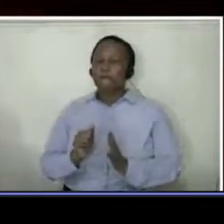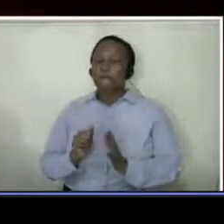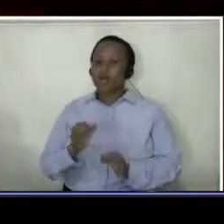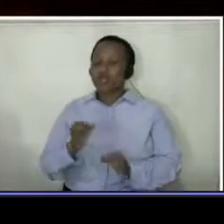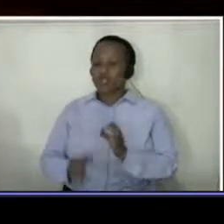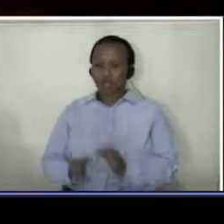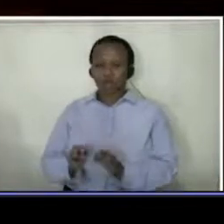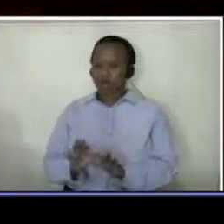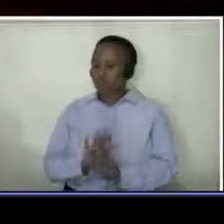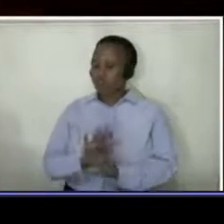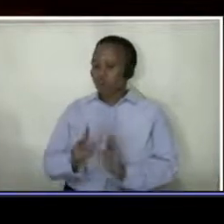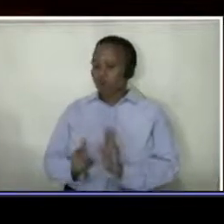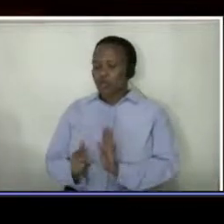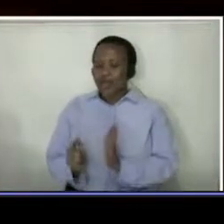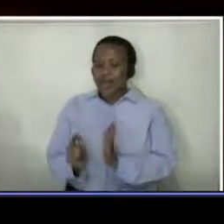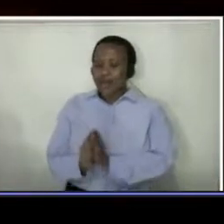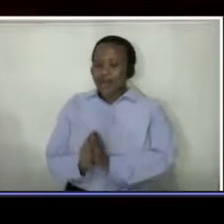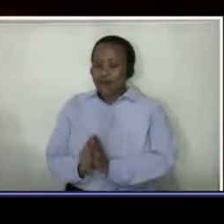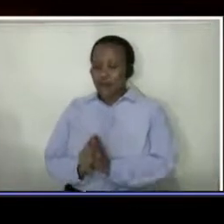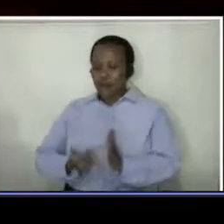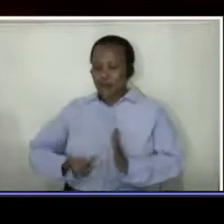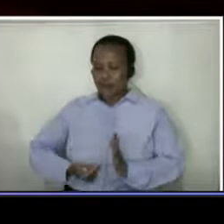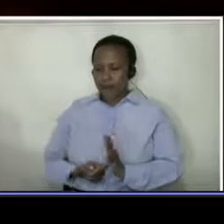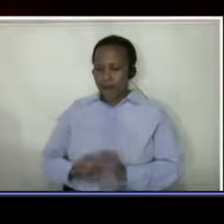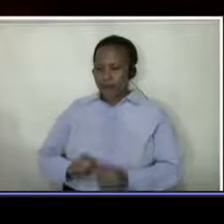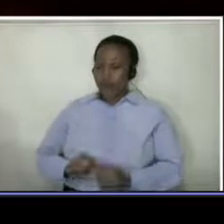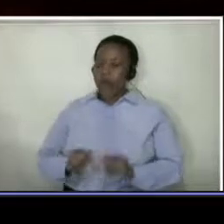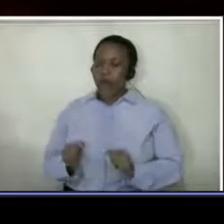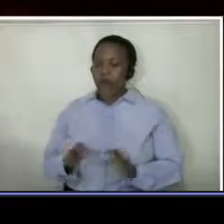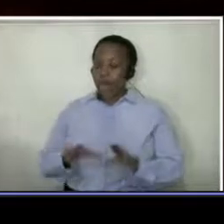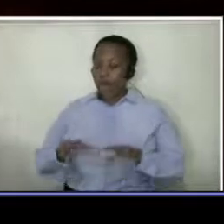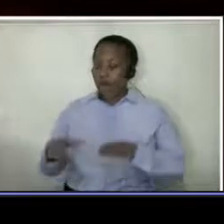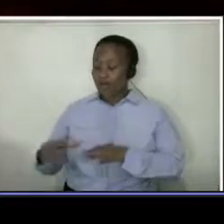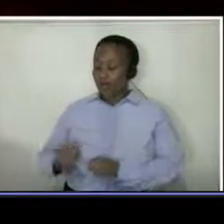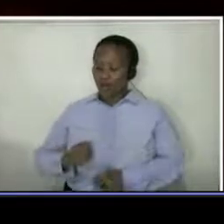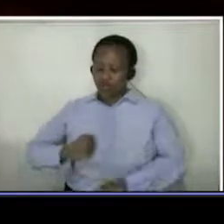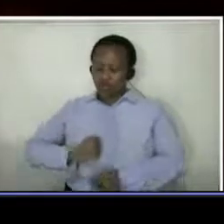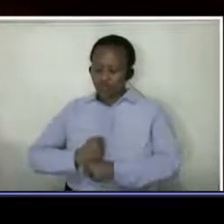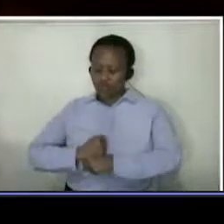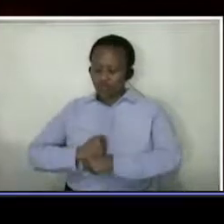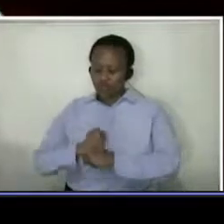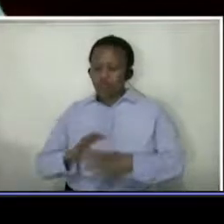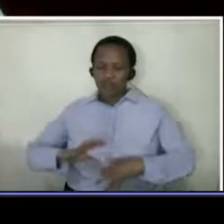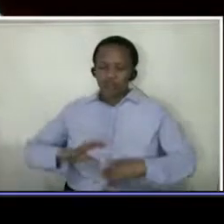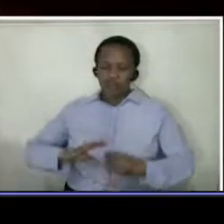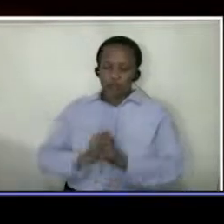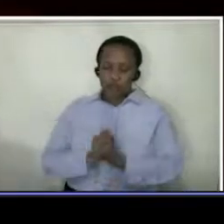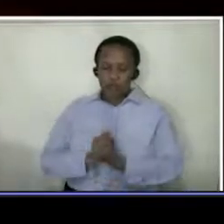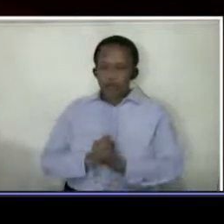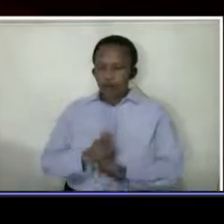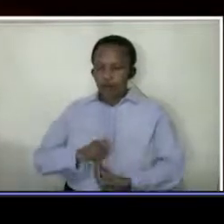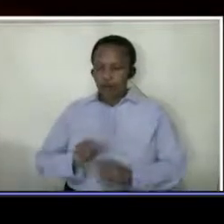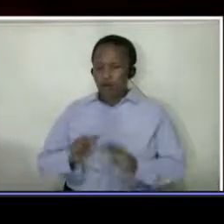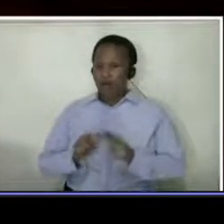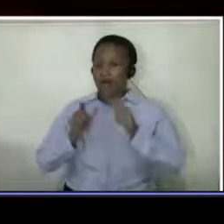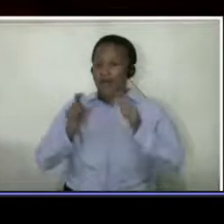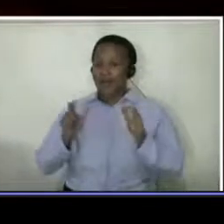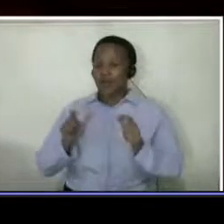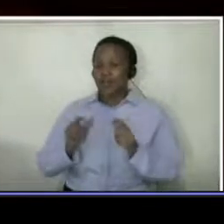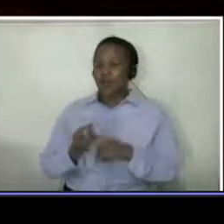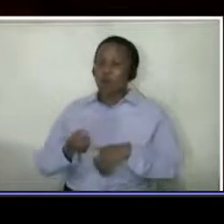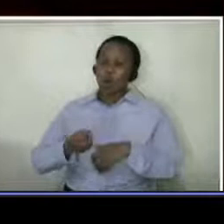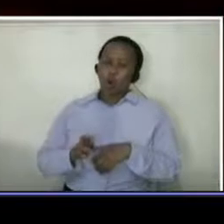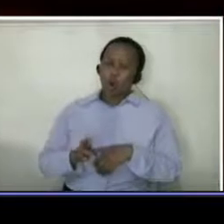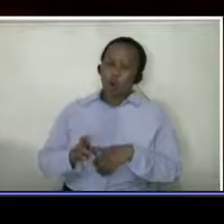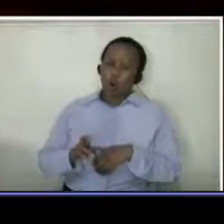constitutional, where parties that work together have large policy differences, or where those parties